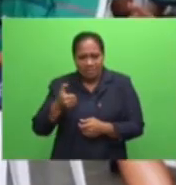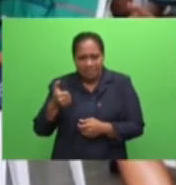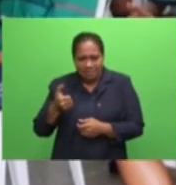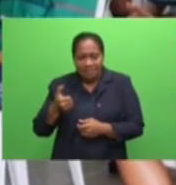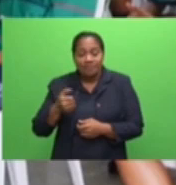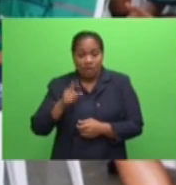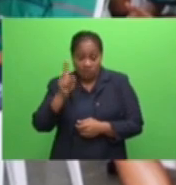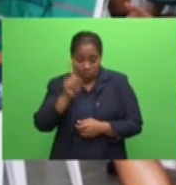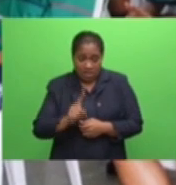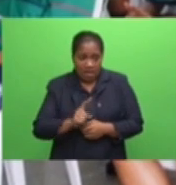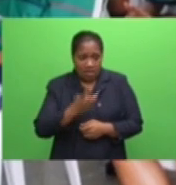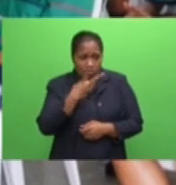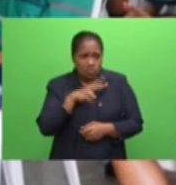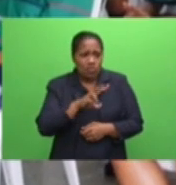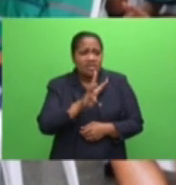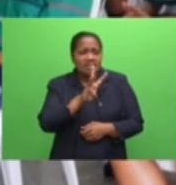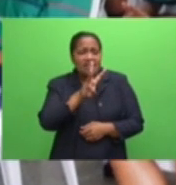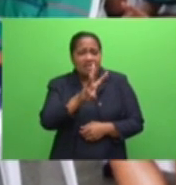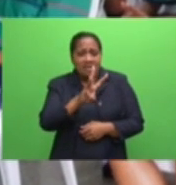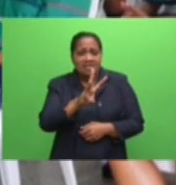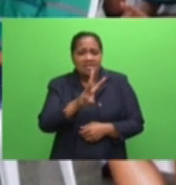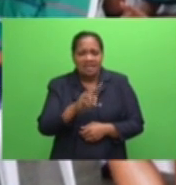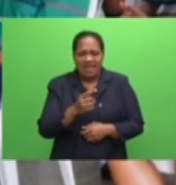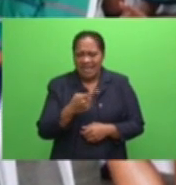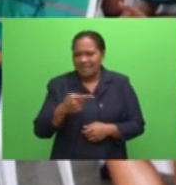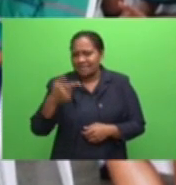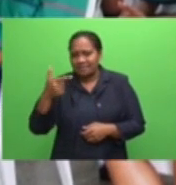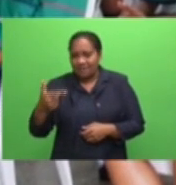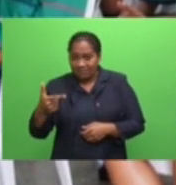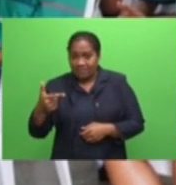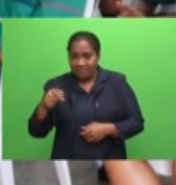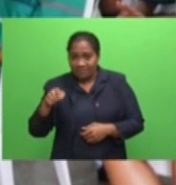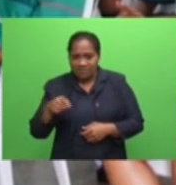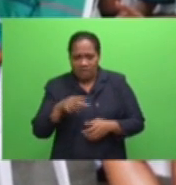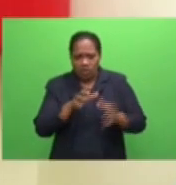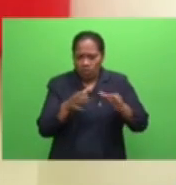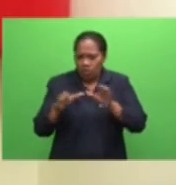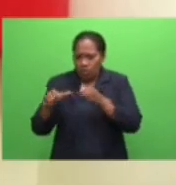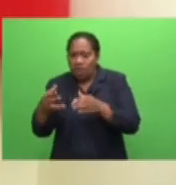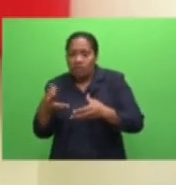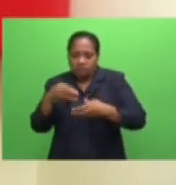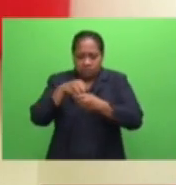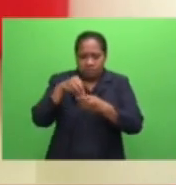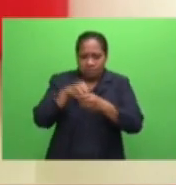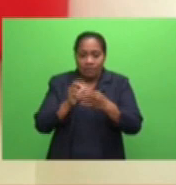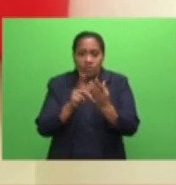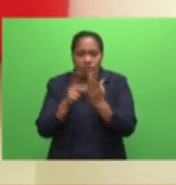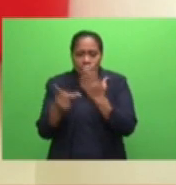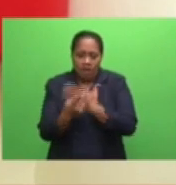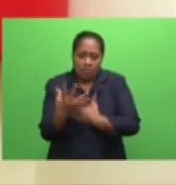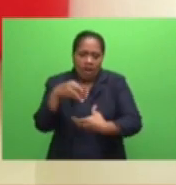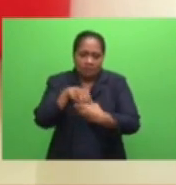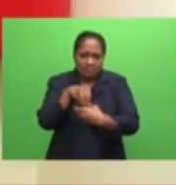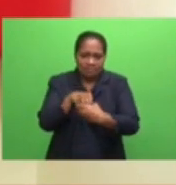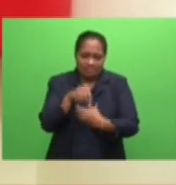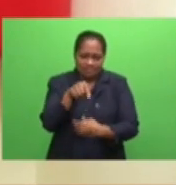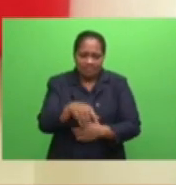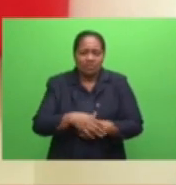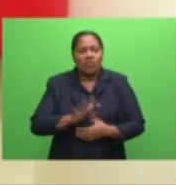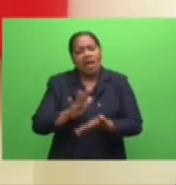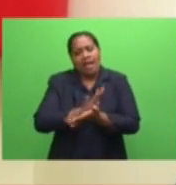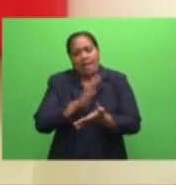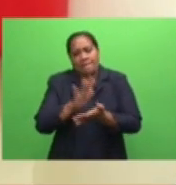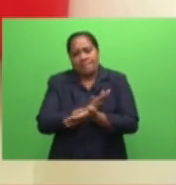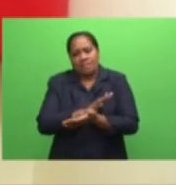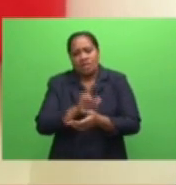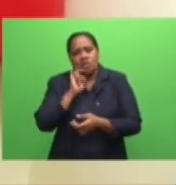today, 23 elites and 7 apprentices are part of the pathway program. We are happy that we are able to create this